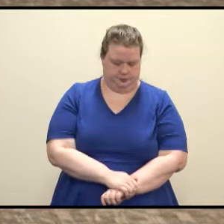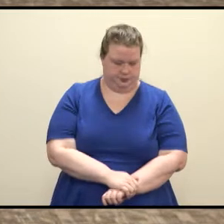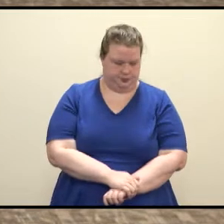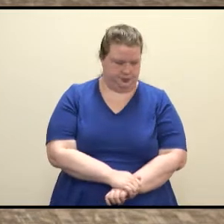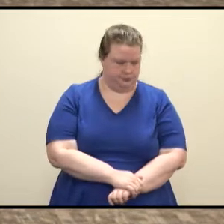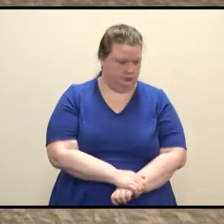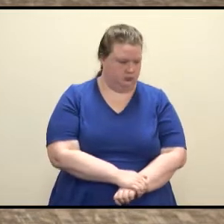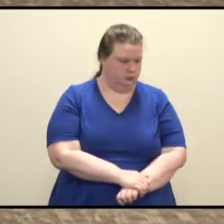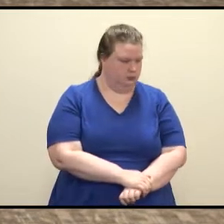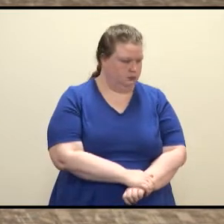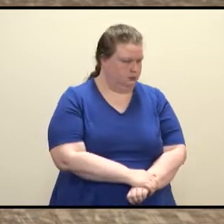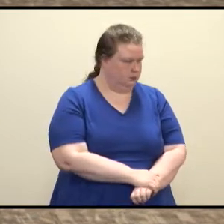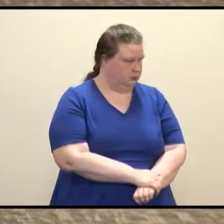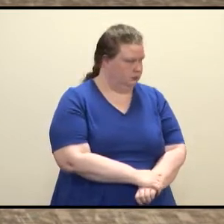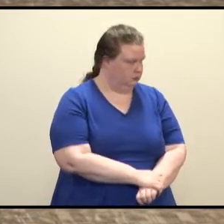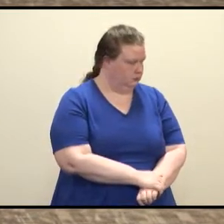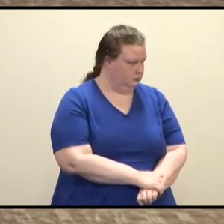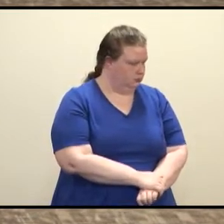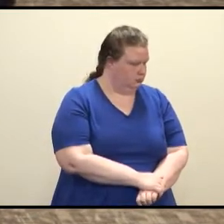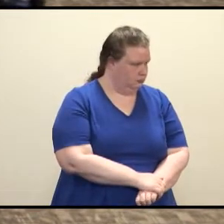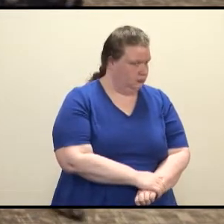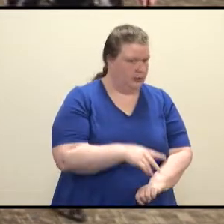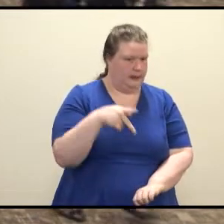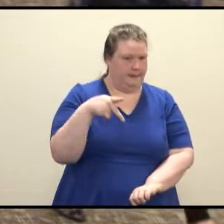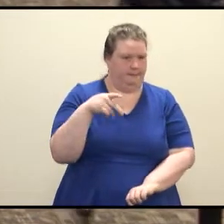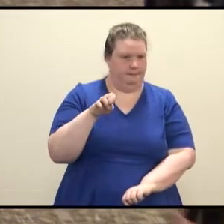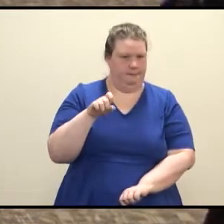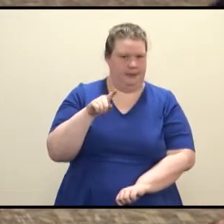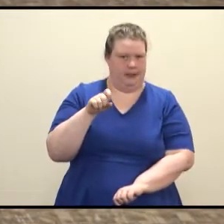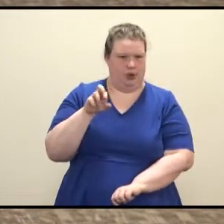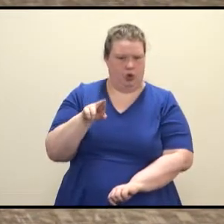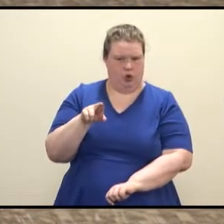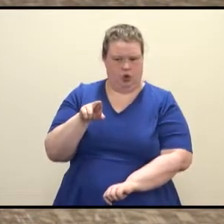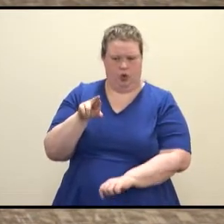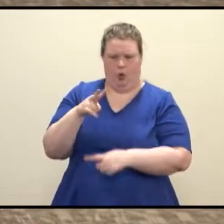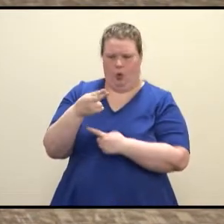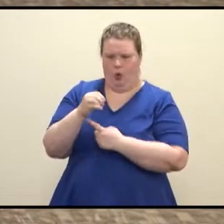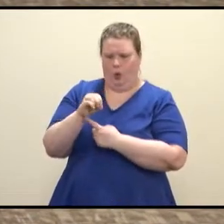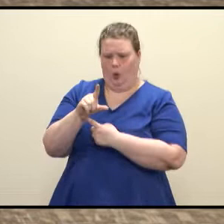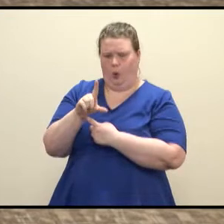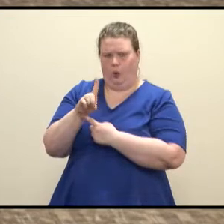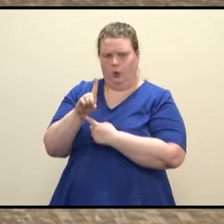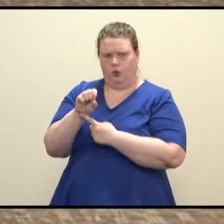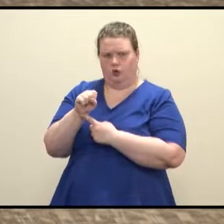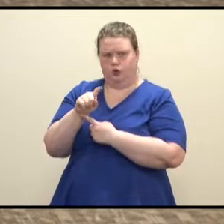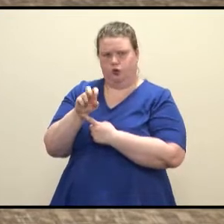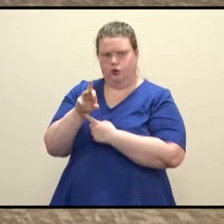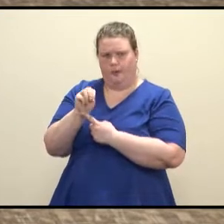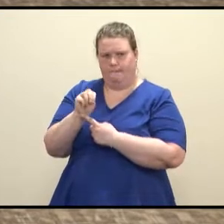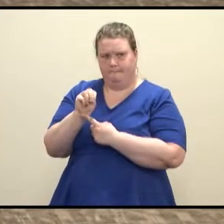Thank you so much. Okay, we have Peter Holmstrom. Sorry if a Strom.